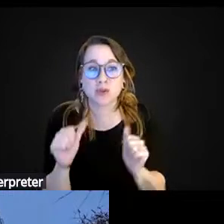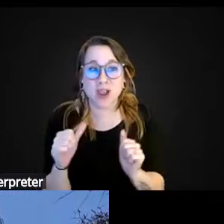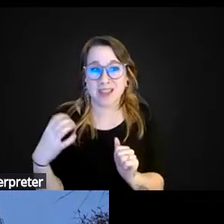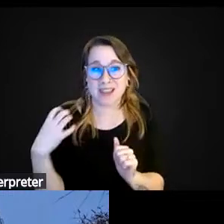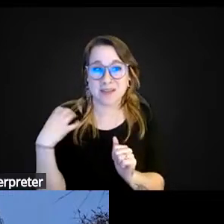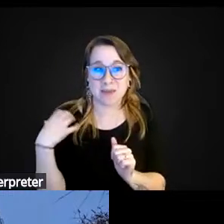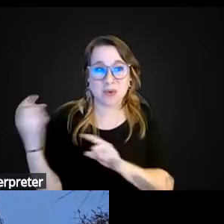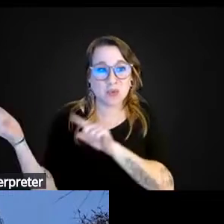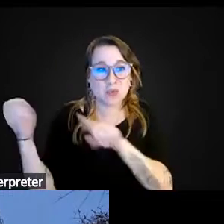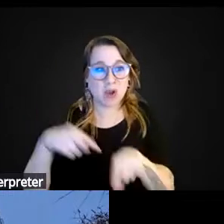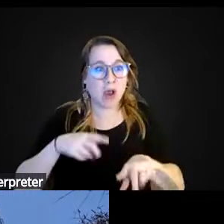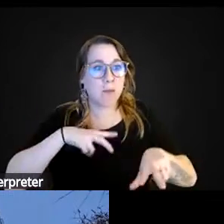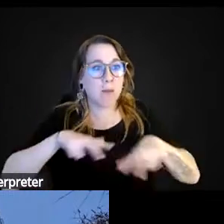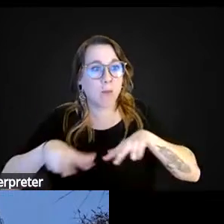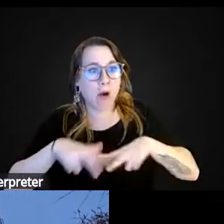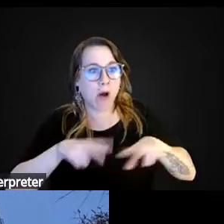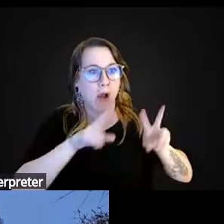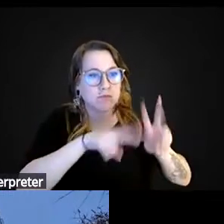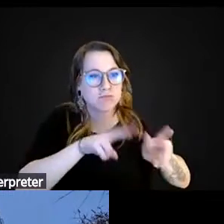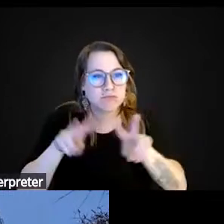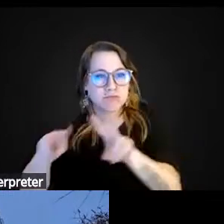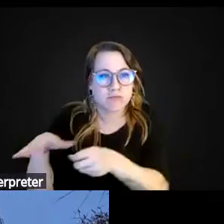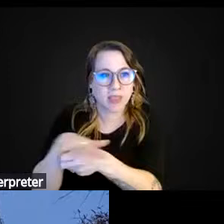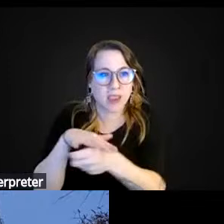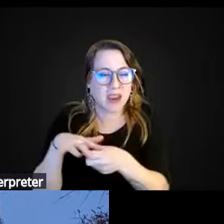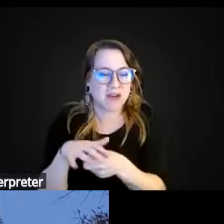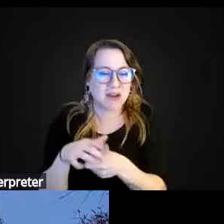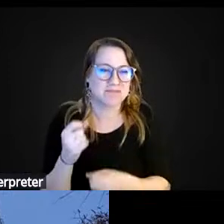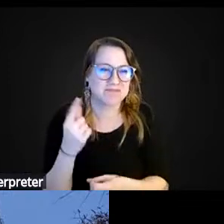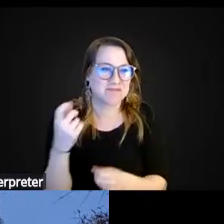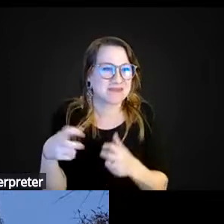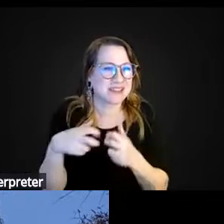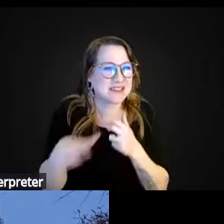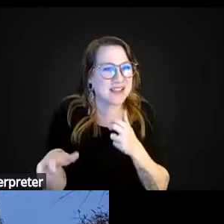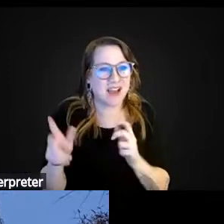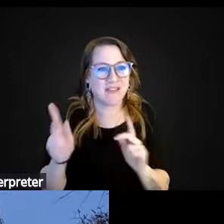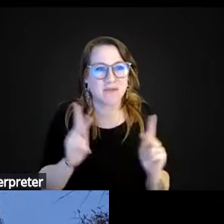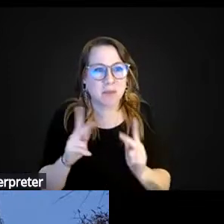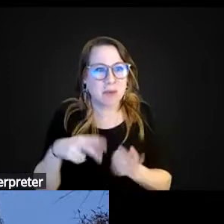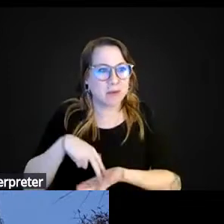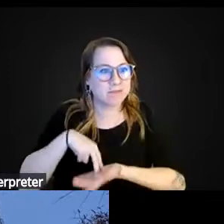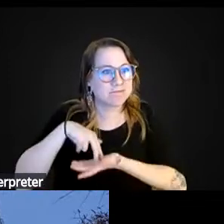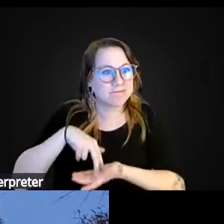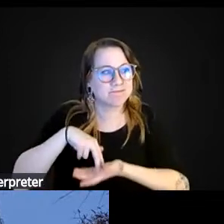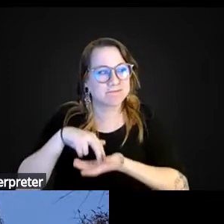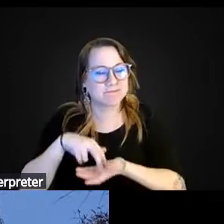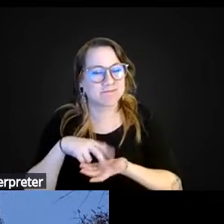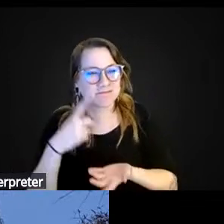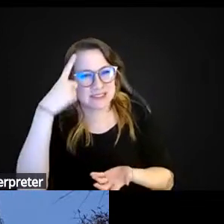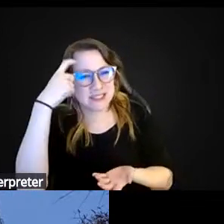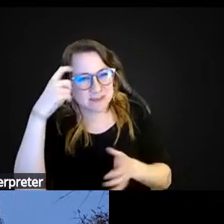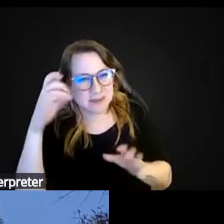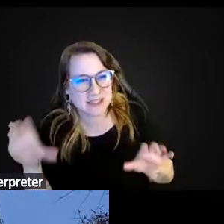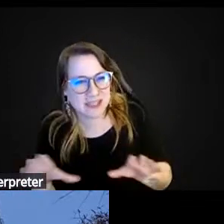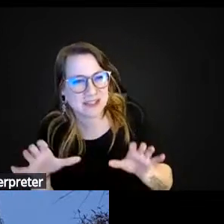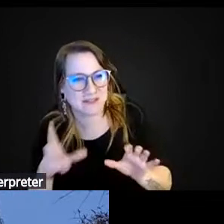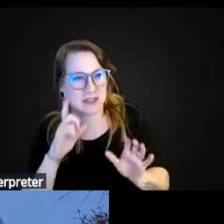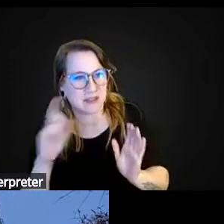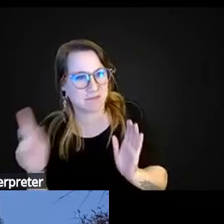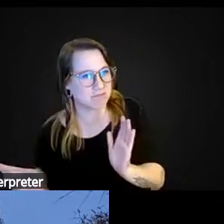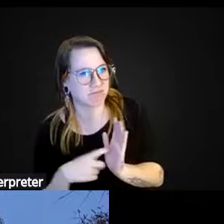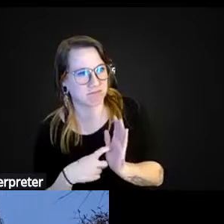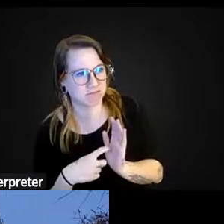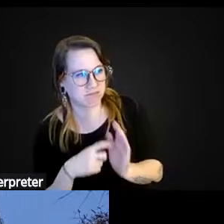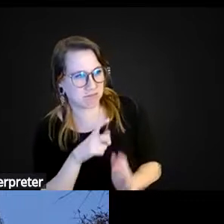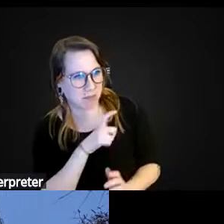the area. But it's a tough situation, when folks are loitering and standing out and doing suspect activity, the moment they see police, they're out of the